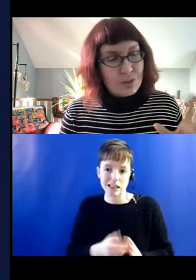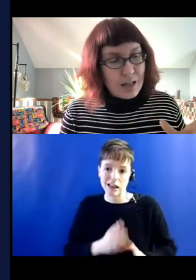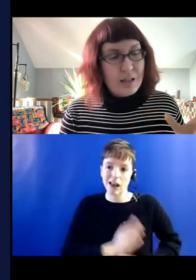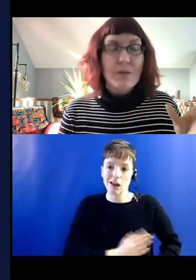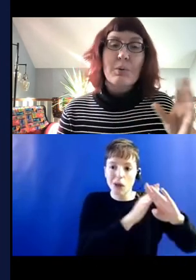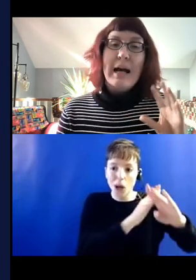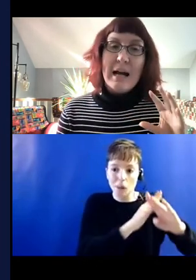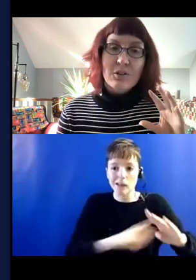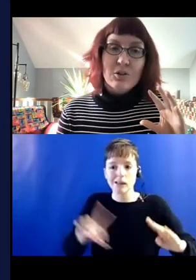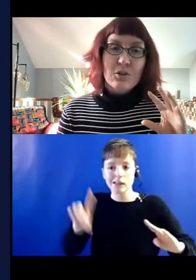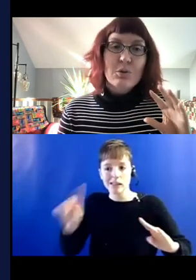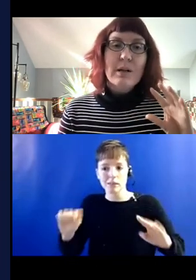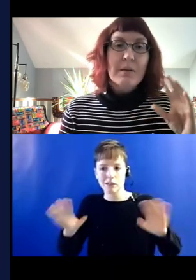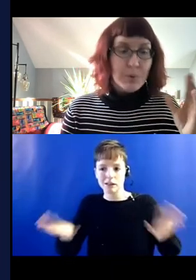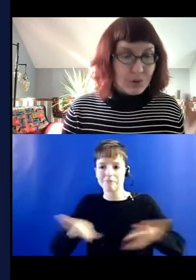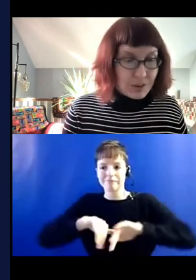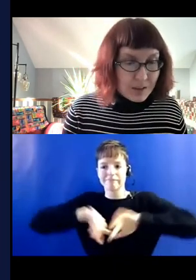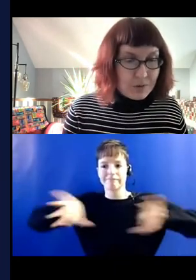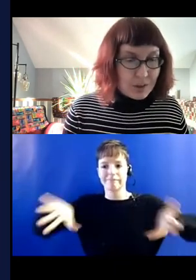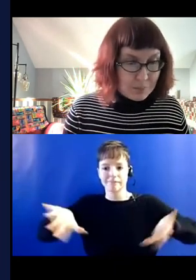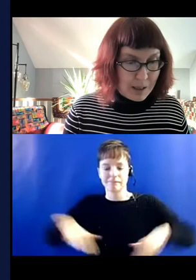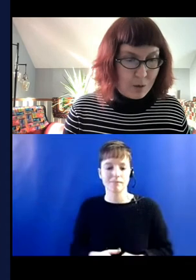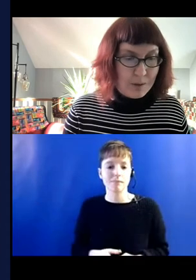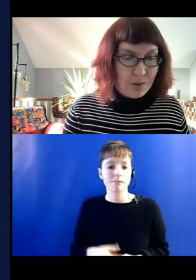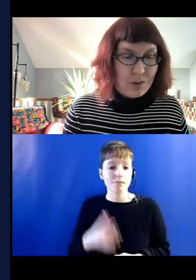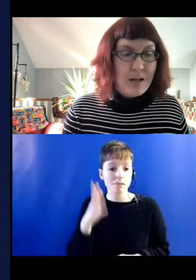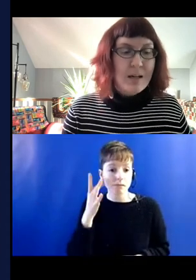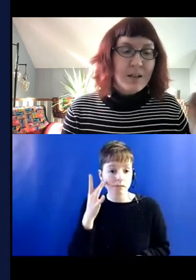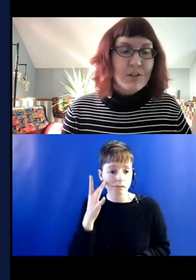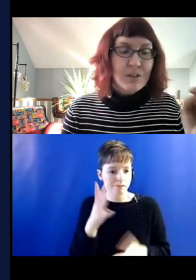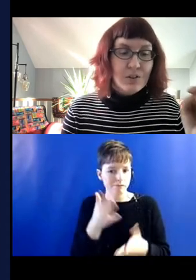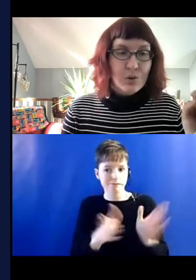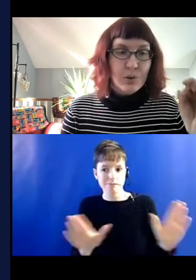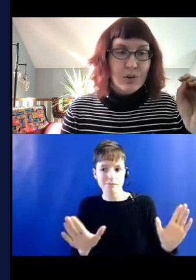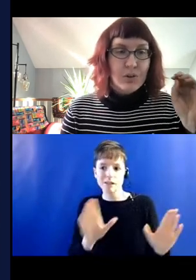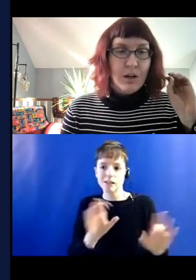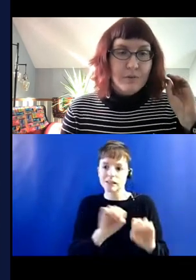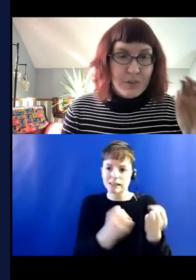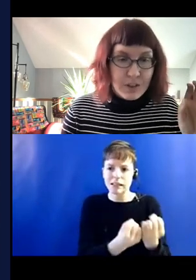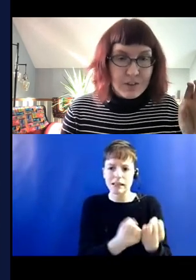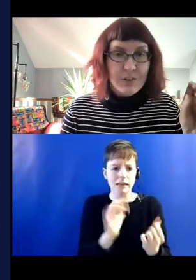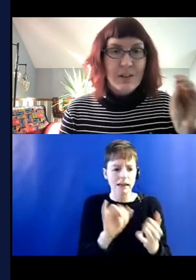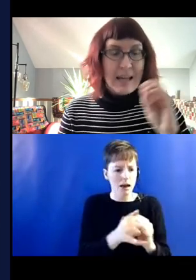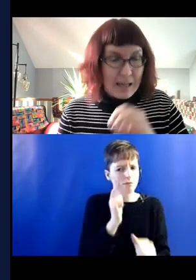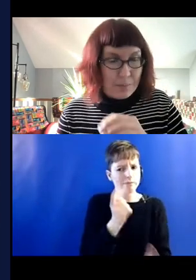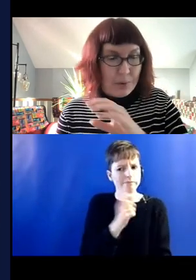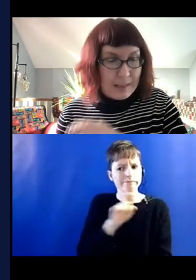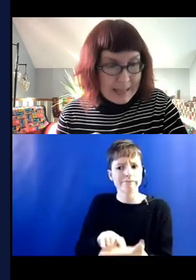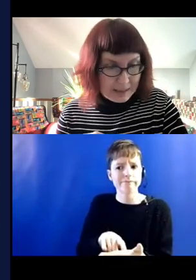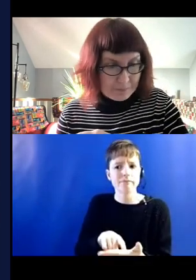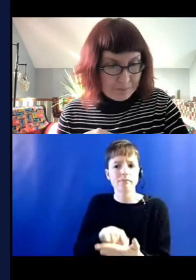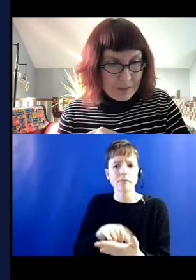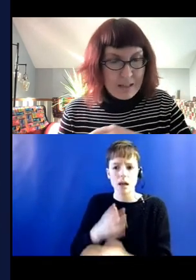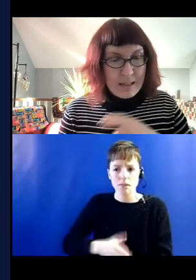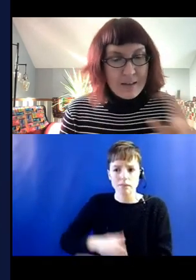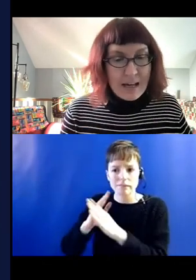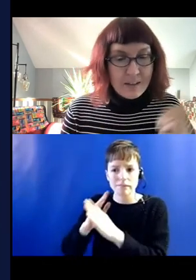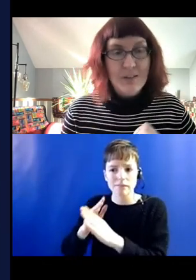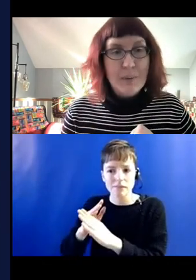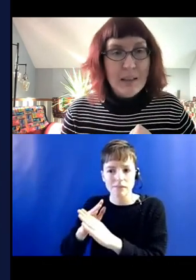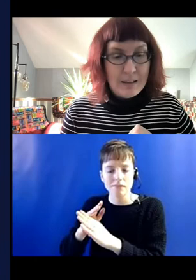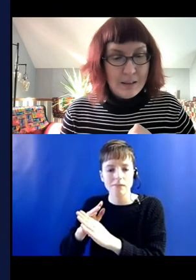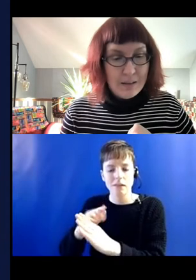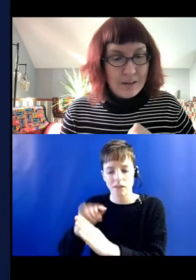how society reacts to and perceives impairments is the source of disabling. And